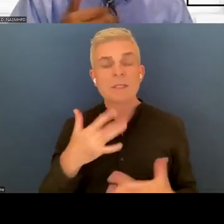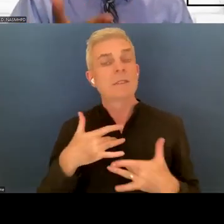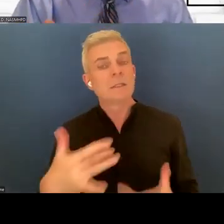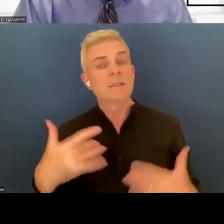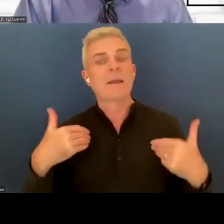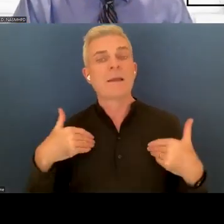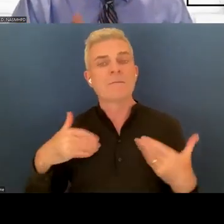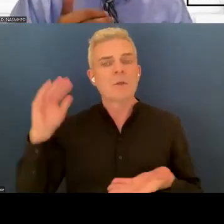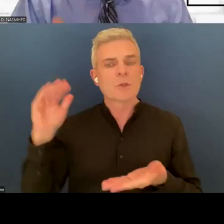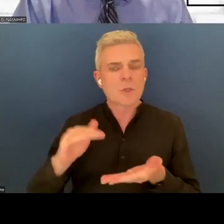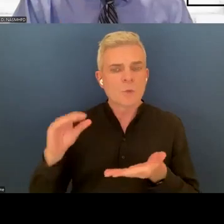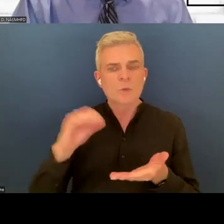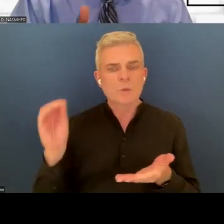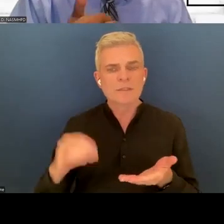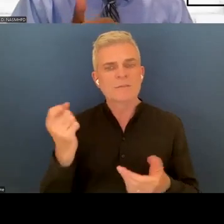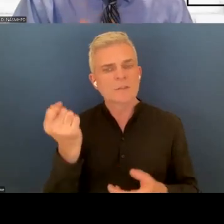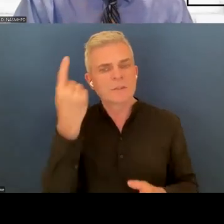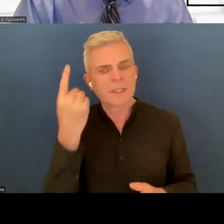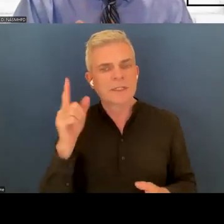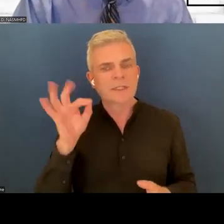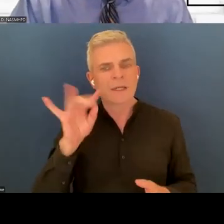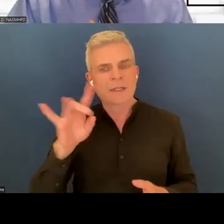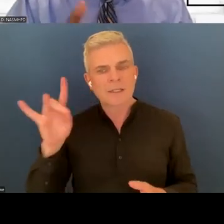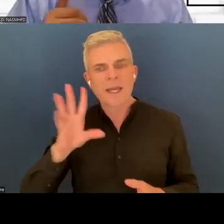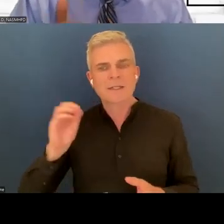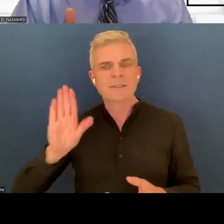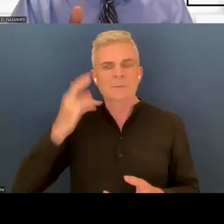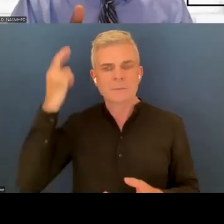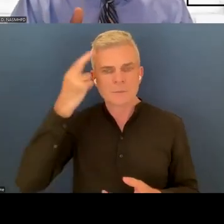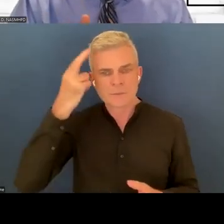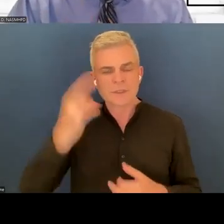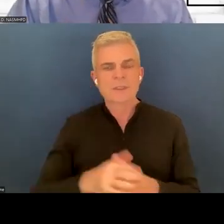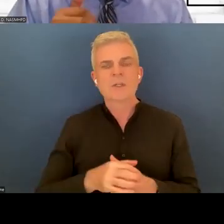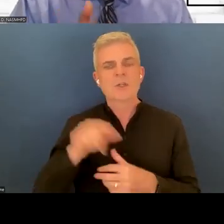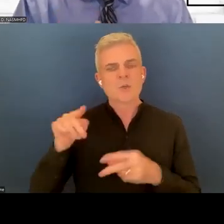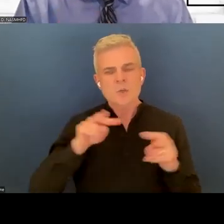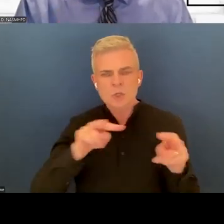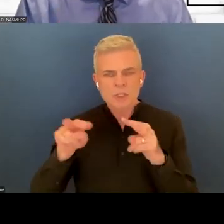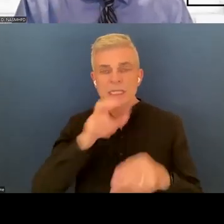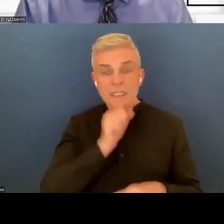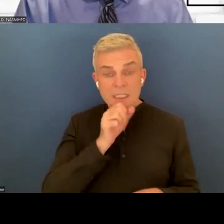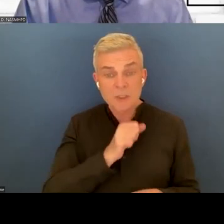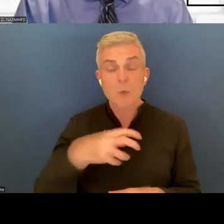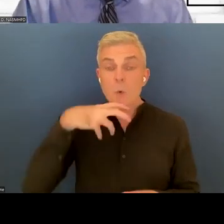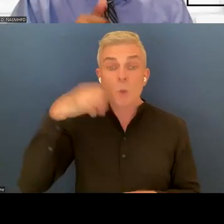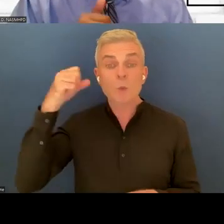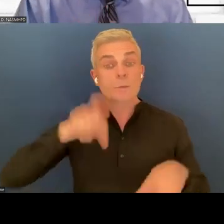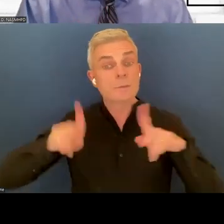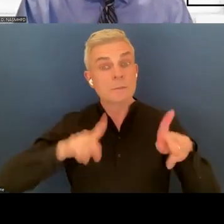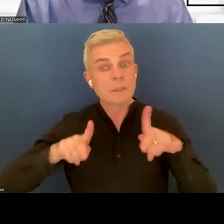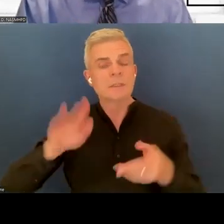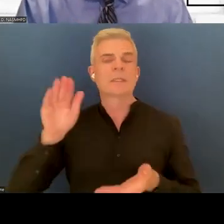of understanding 988 and its purpose. When you take a look at age, the older the individual, the less